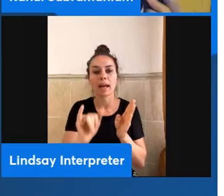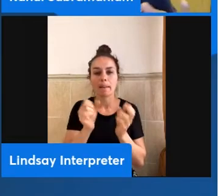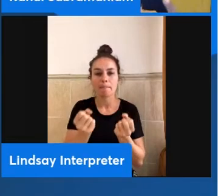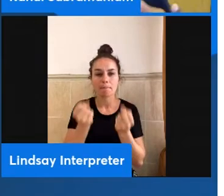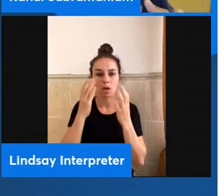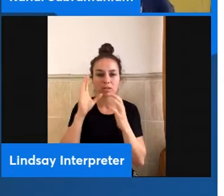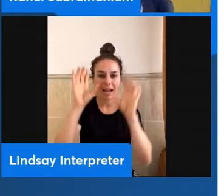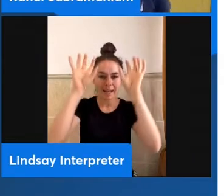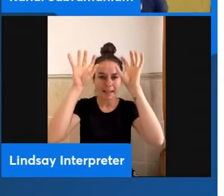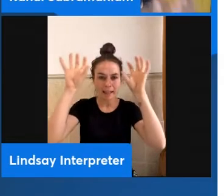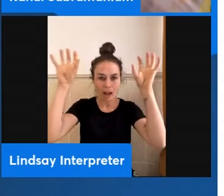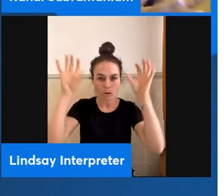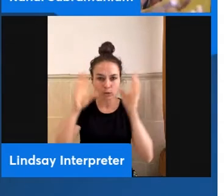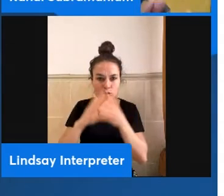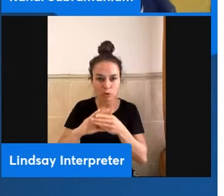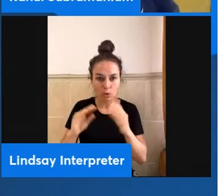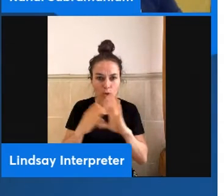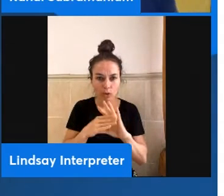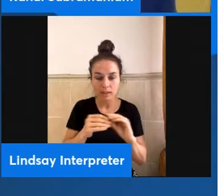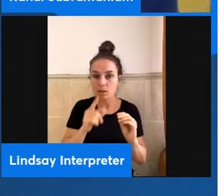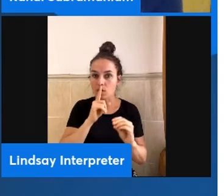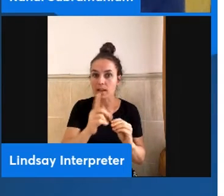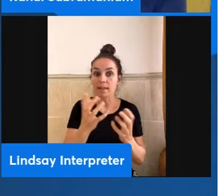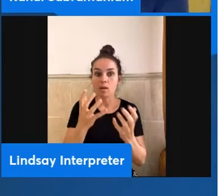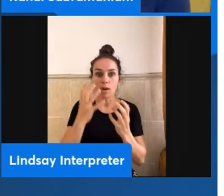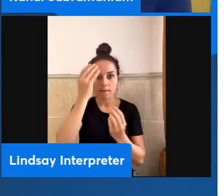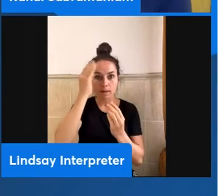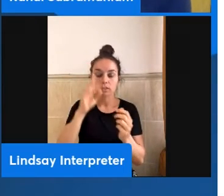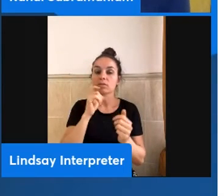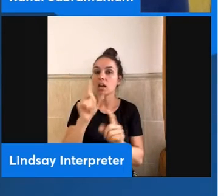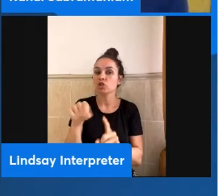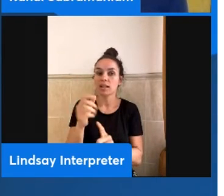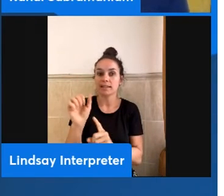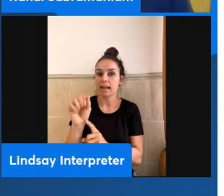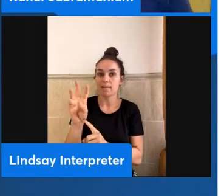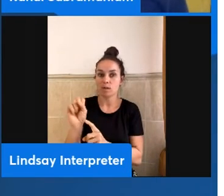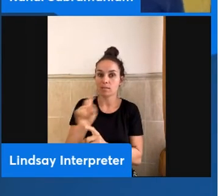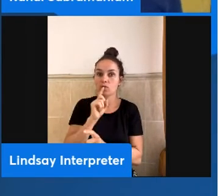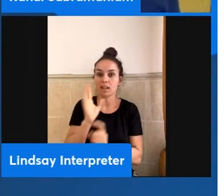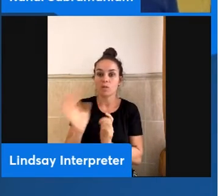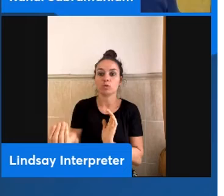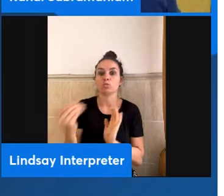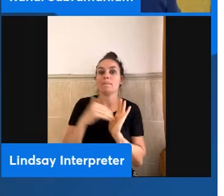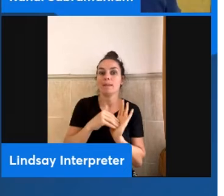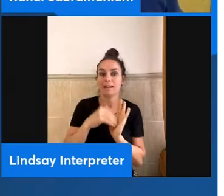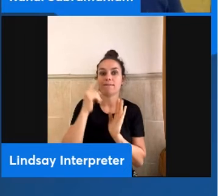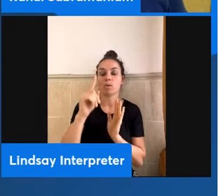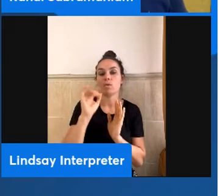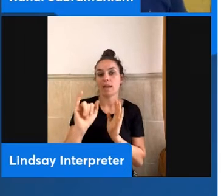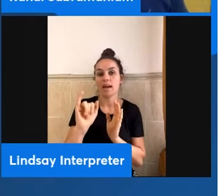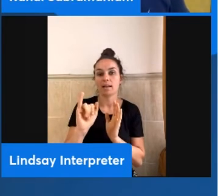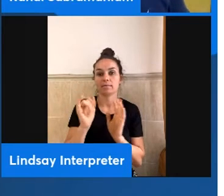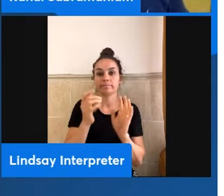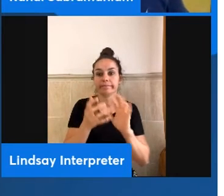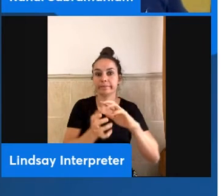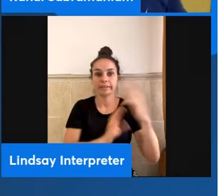where they want their data not just in AWS, but also replicated for disaster recovery purposes